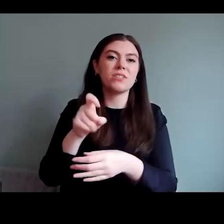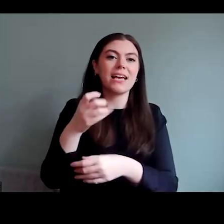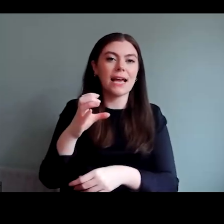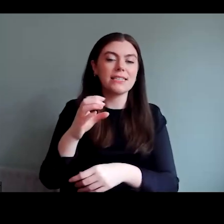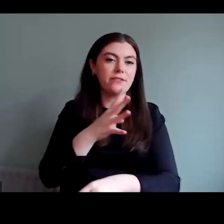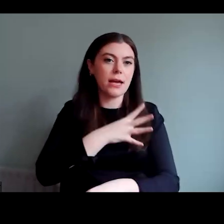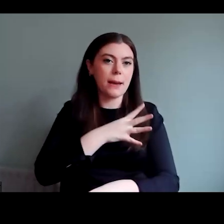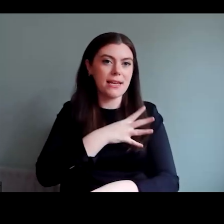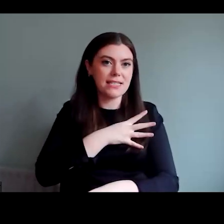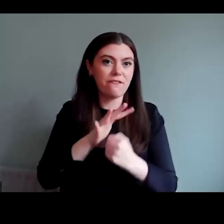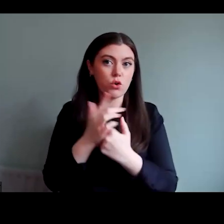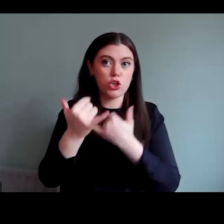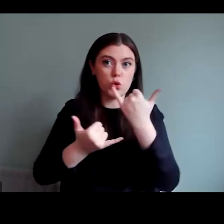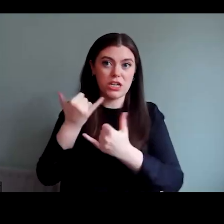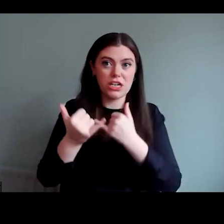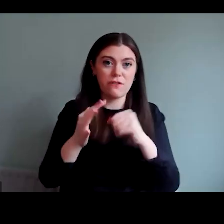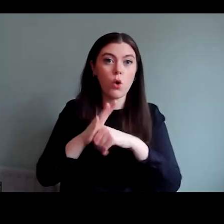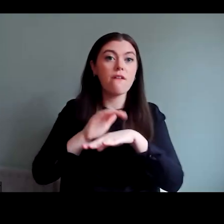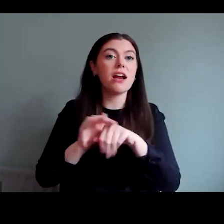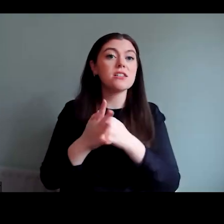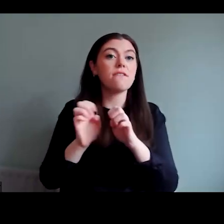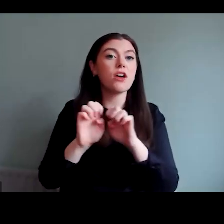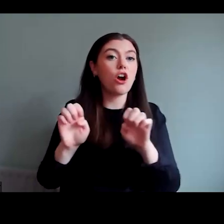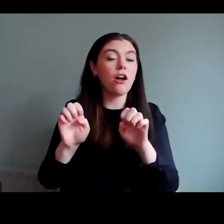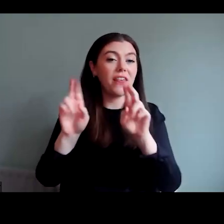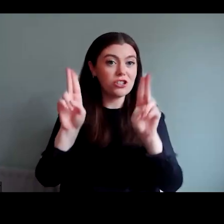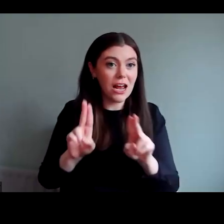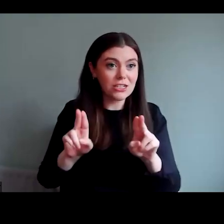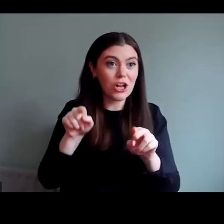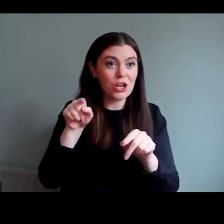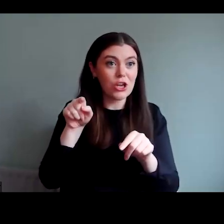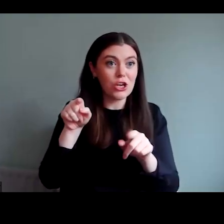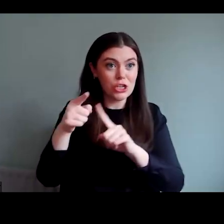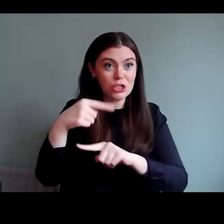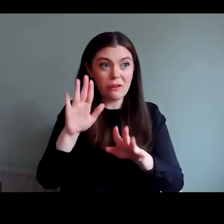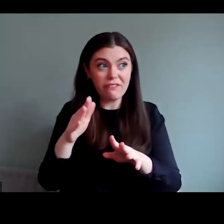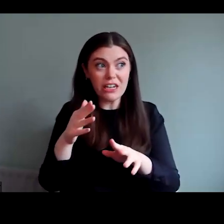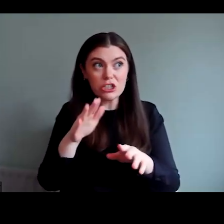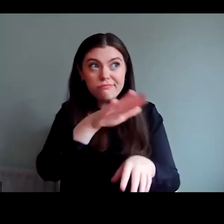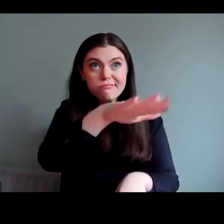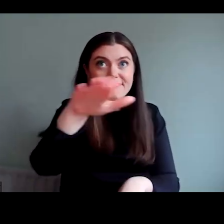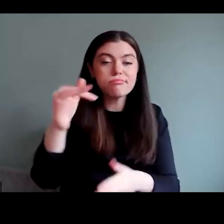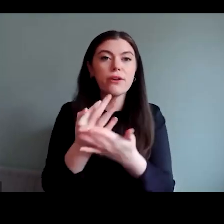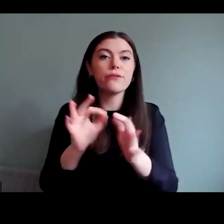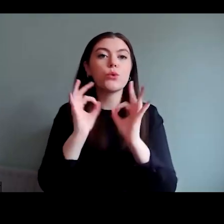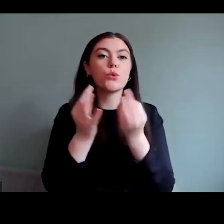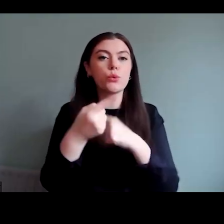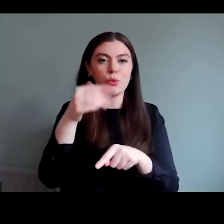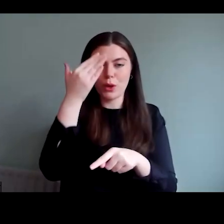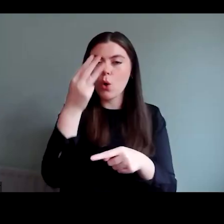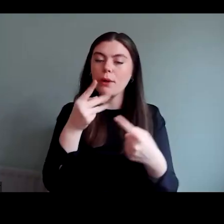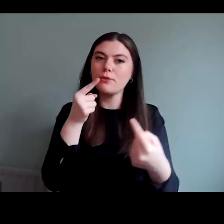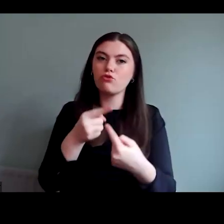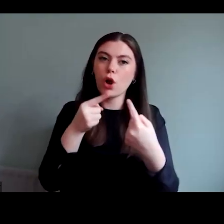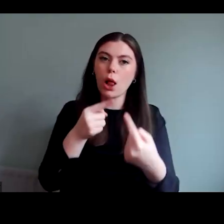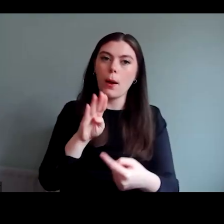International for the last 2 years. So did some soft outreach to the groups that we knew were going to be struggling with